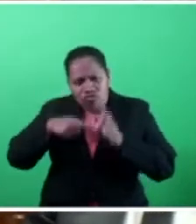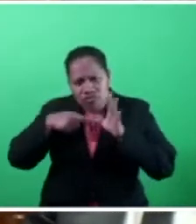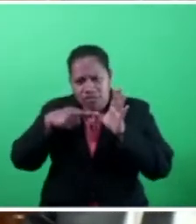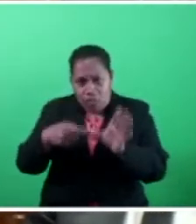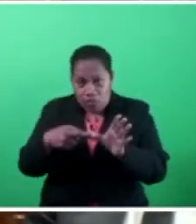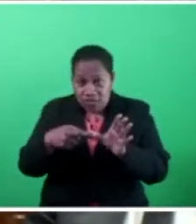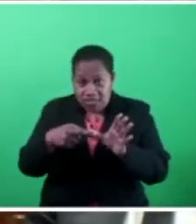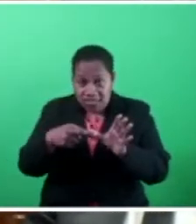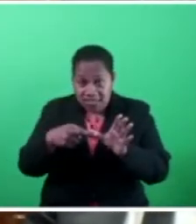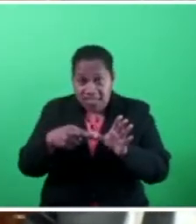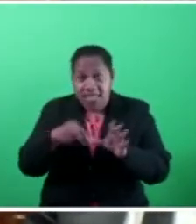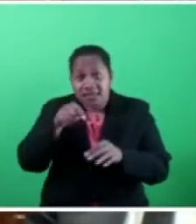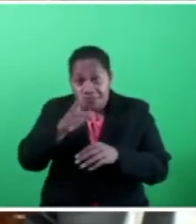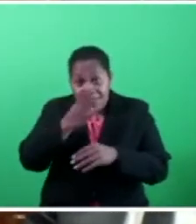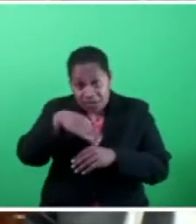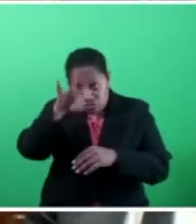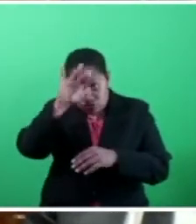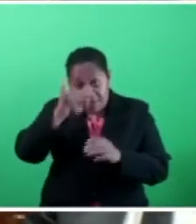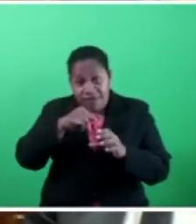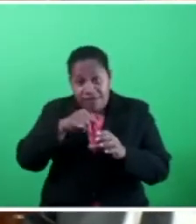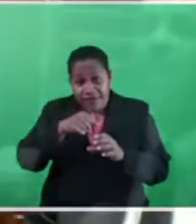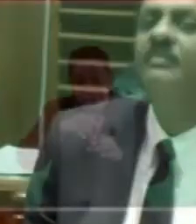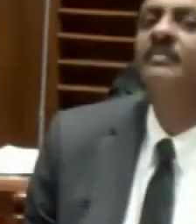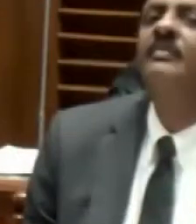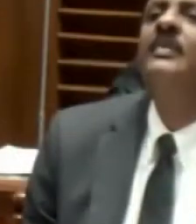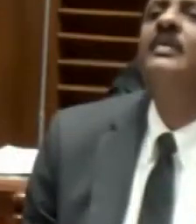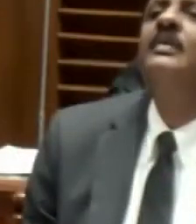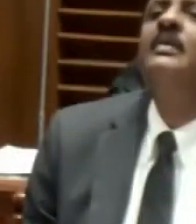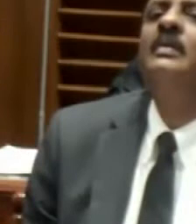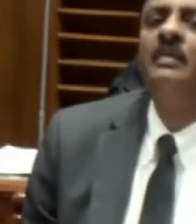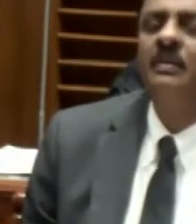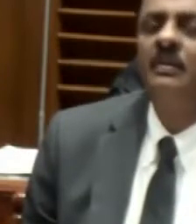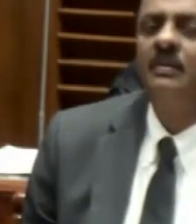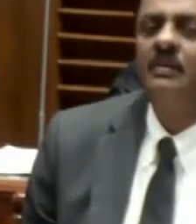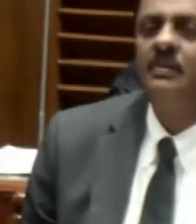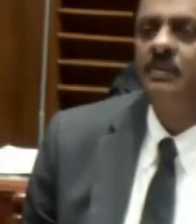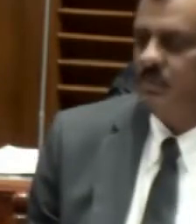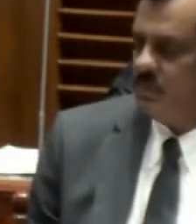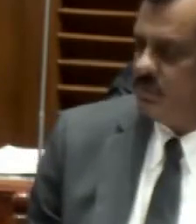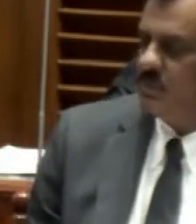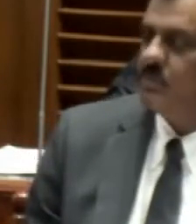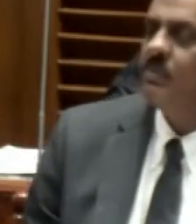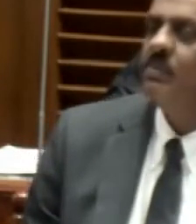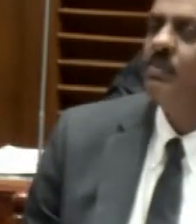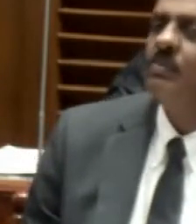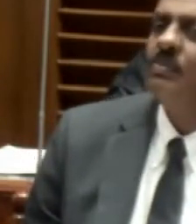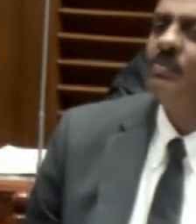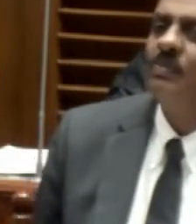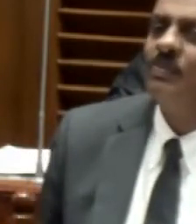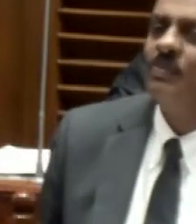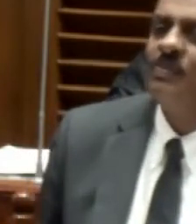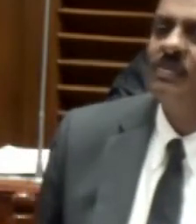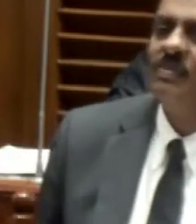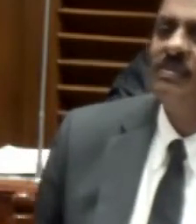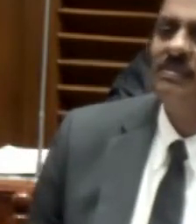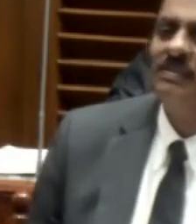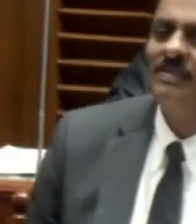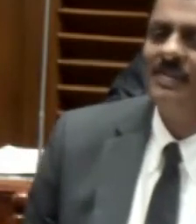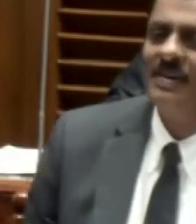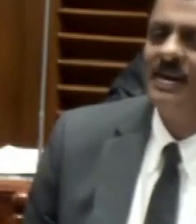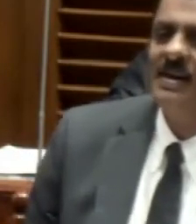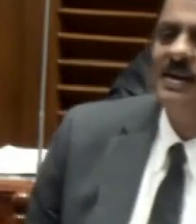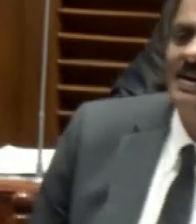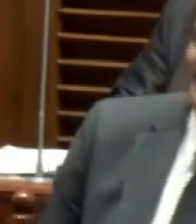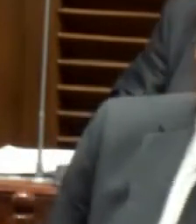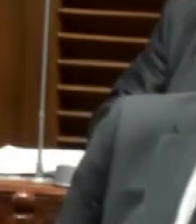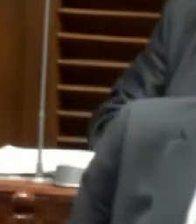a local. This chief medical advisor is very well qualified. This chief medical advisor is a person of the highest